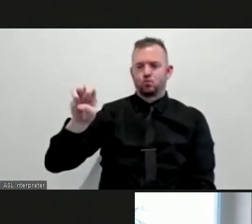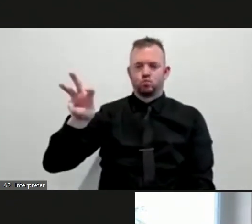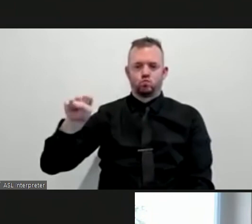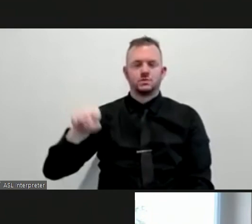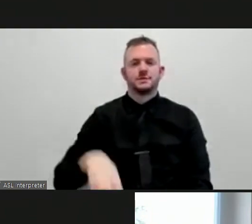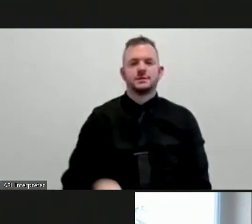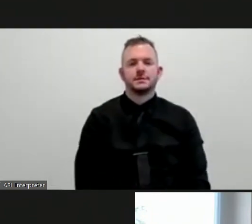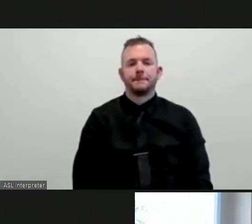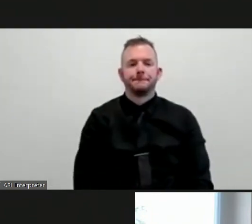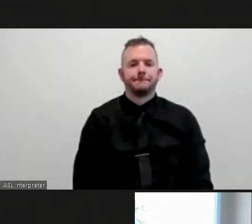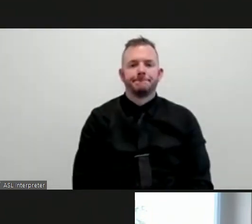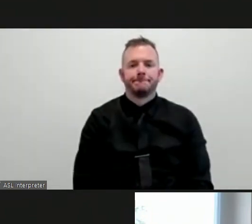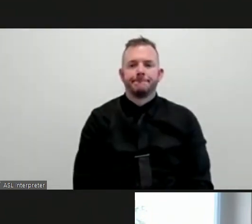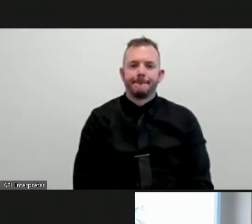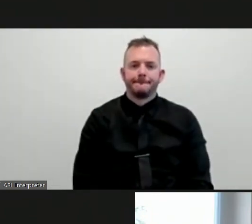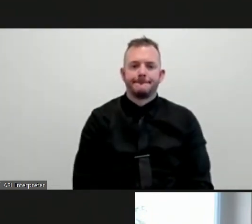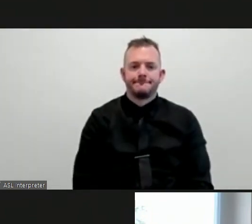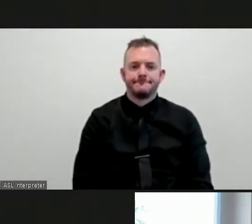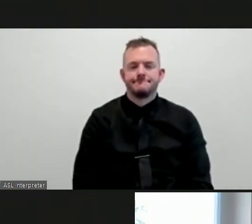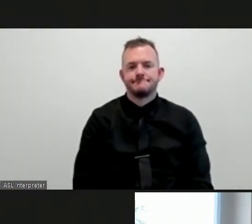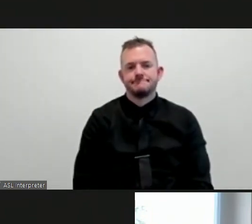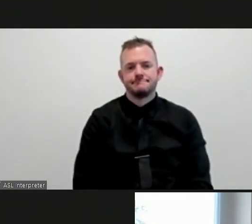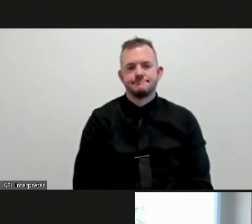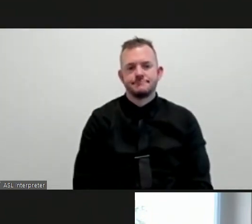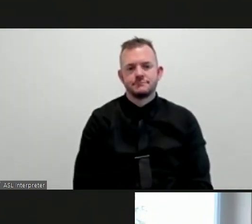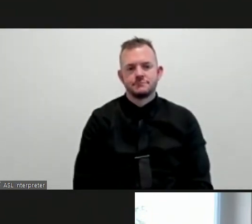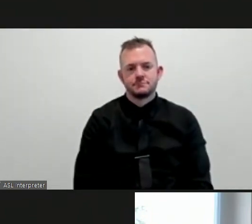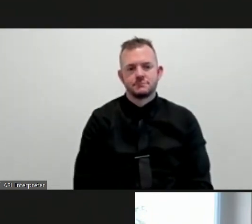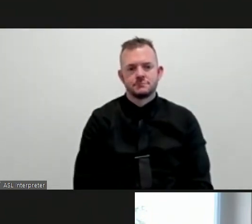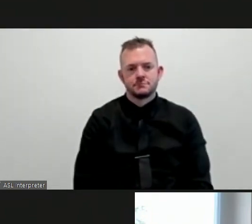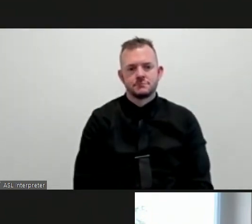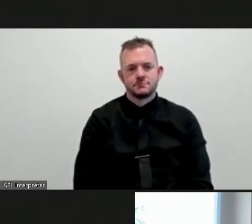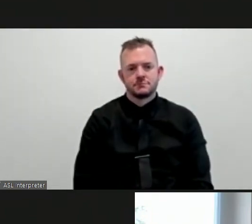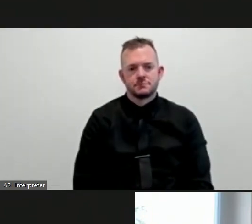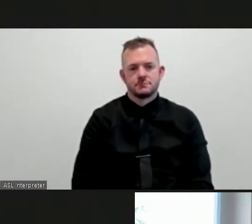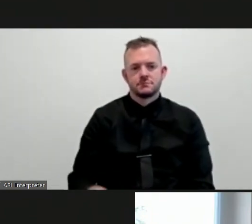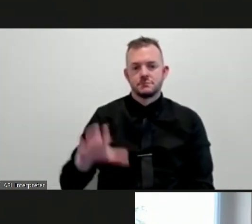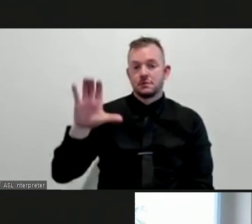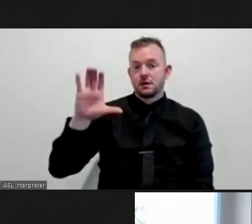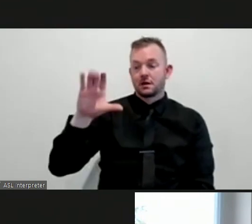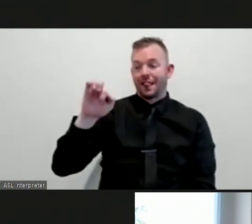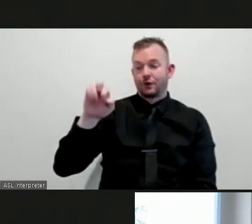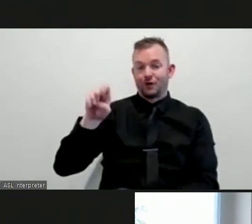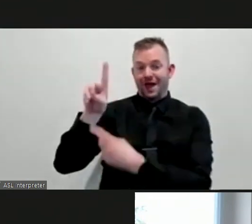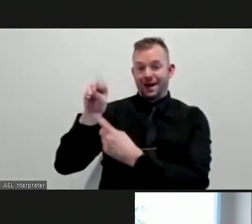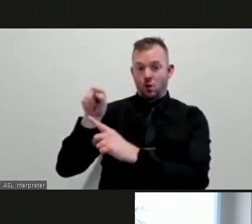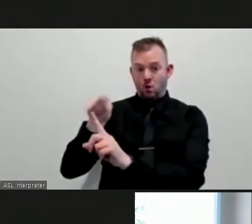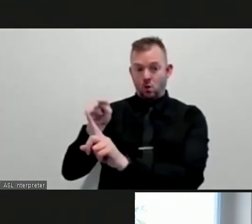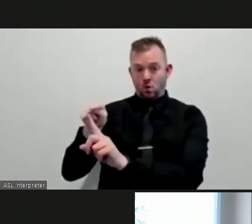in Colorado so far. Are we still in a position where these are the variants that our vaccines are still effective against?